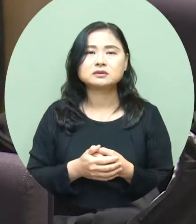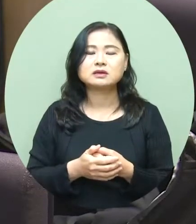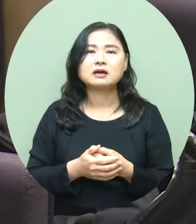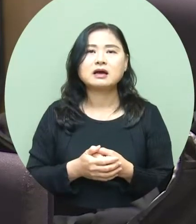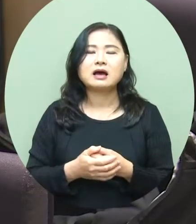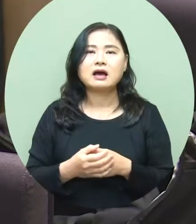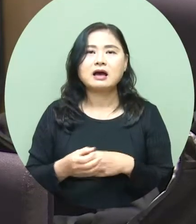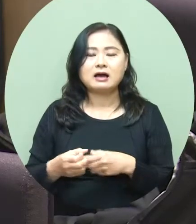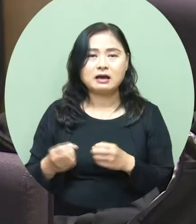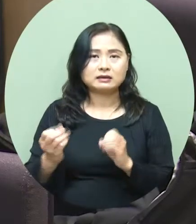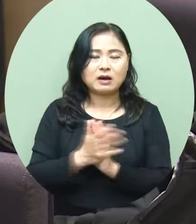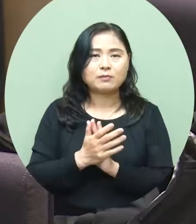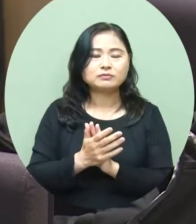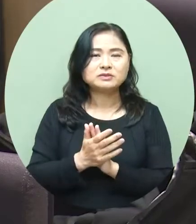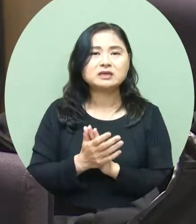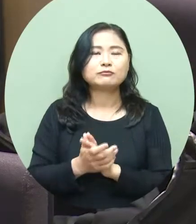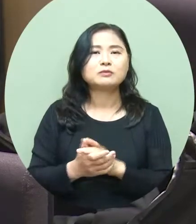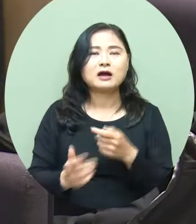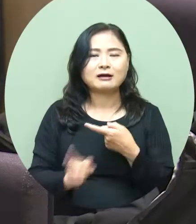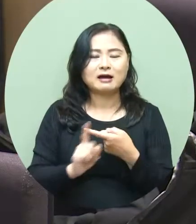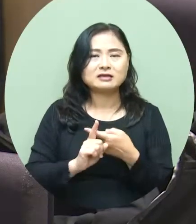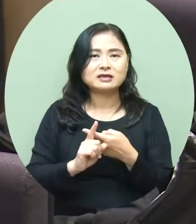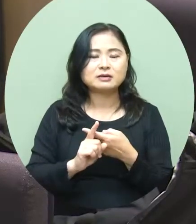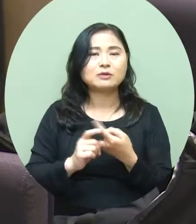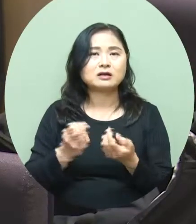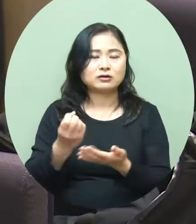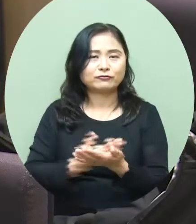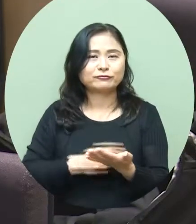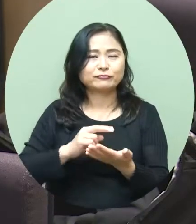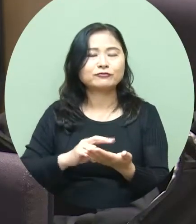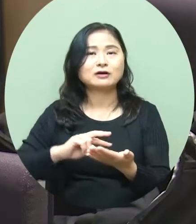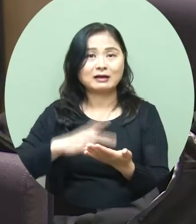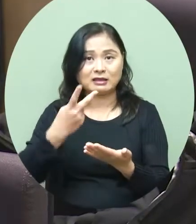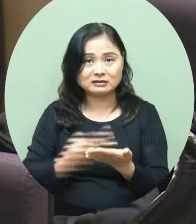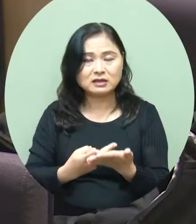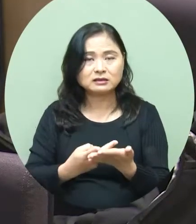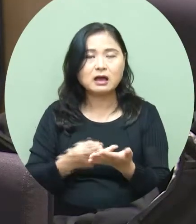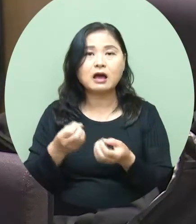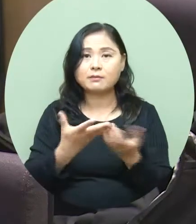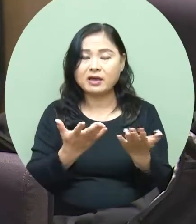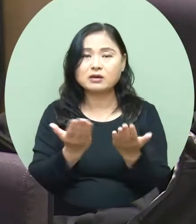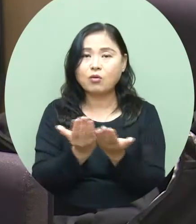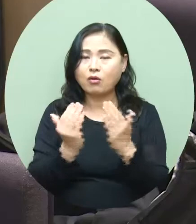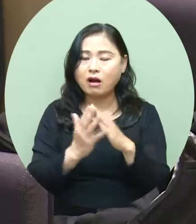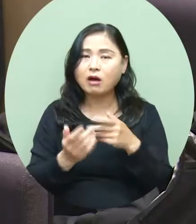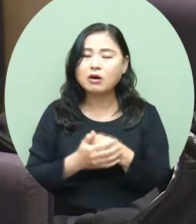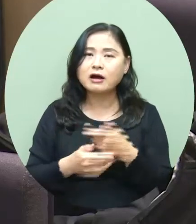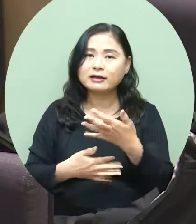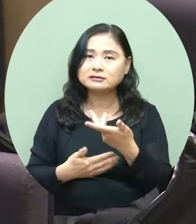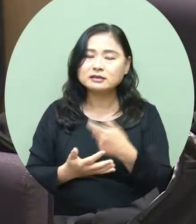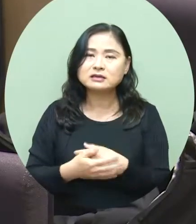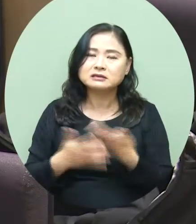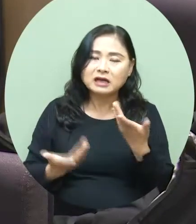then you say you're going to update the prevention and control guidelines for schools to minimize risk of